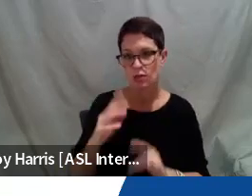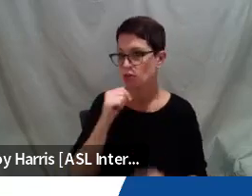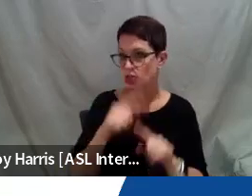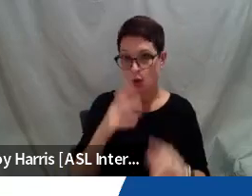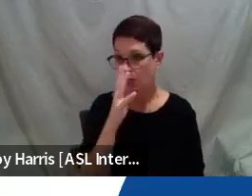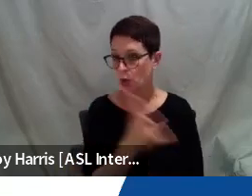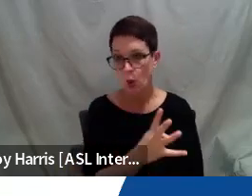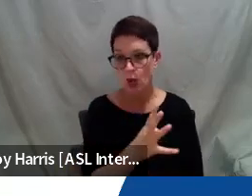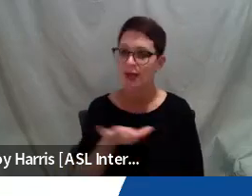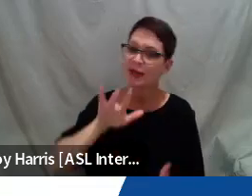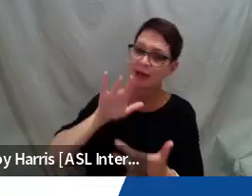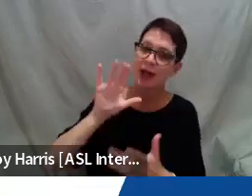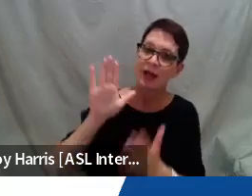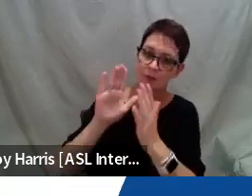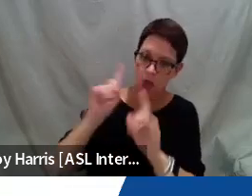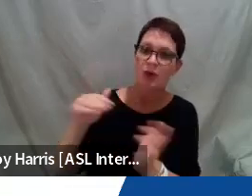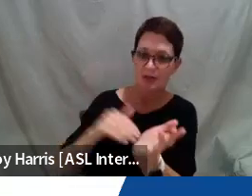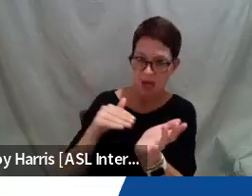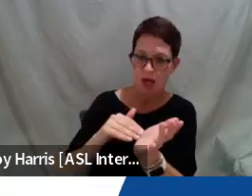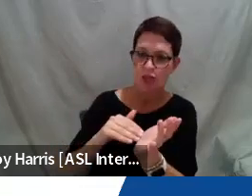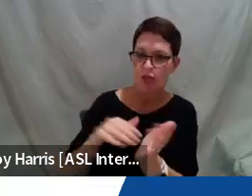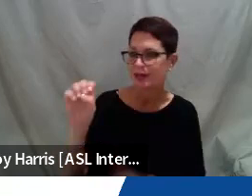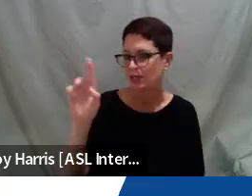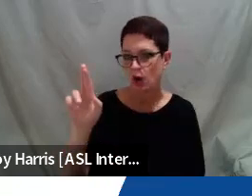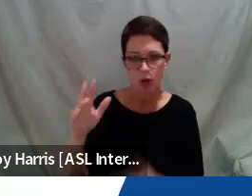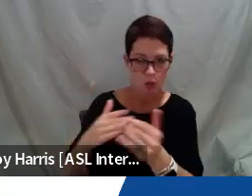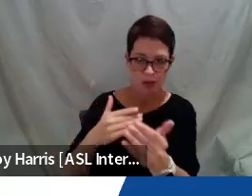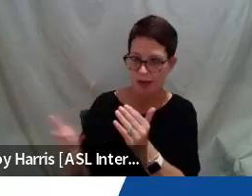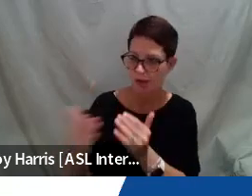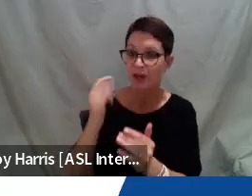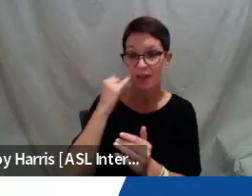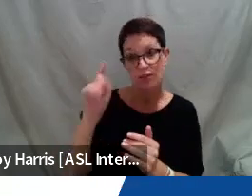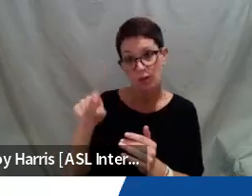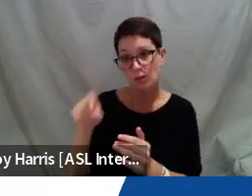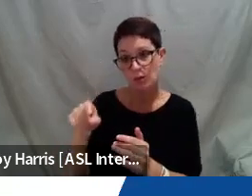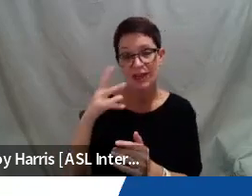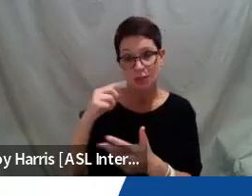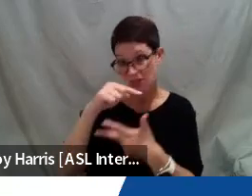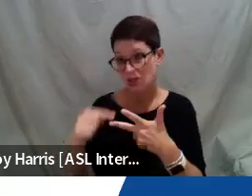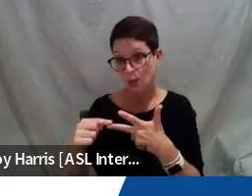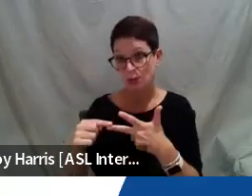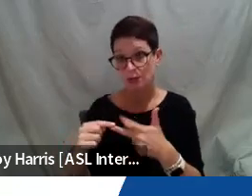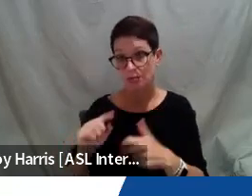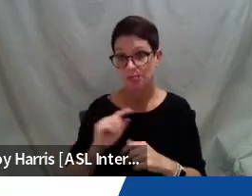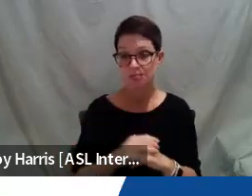contact or seek medical attention right away if you do experience any of those.